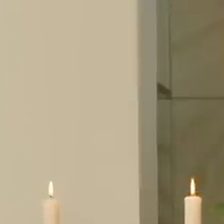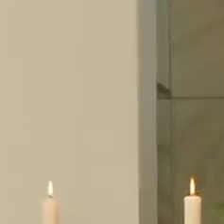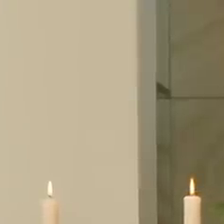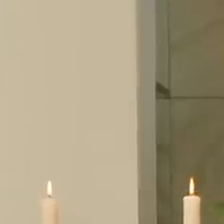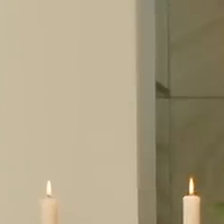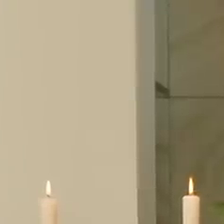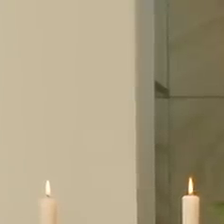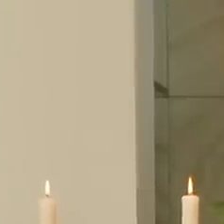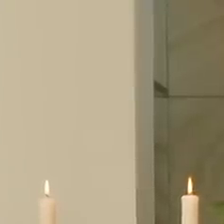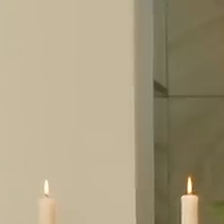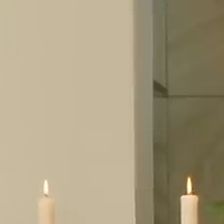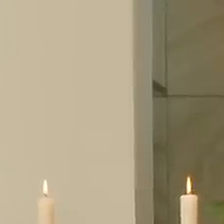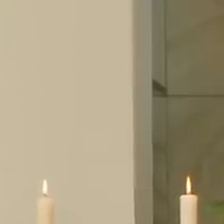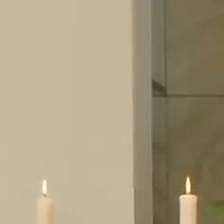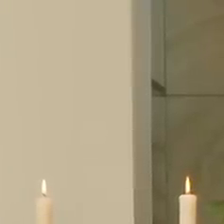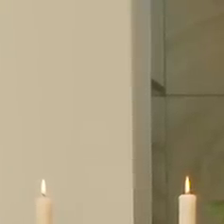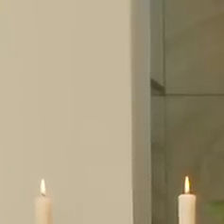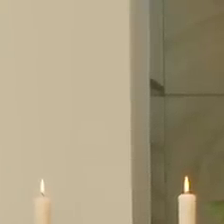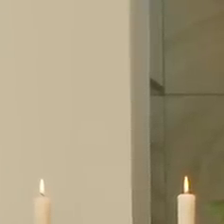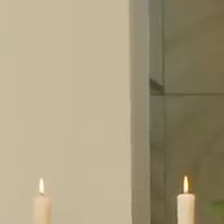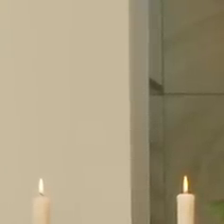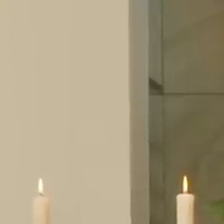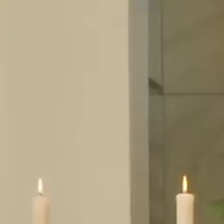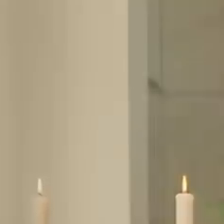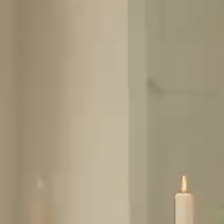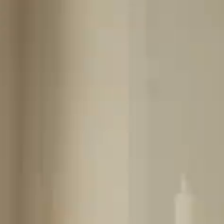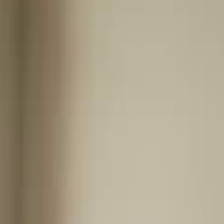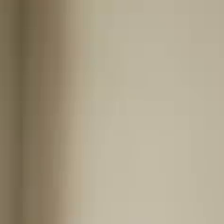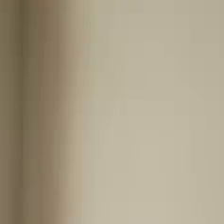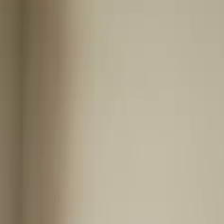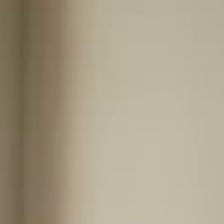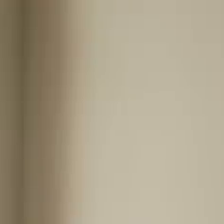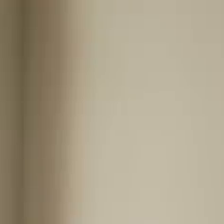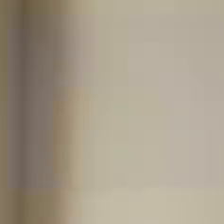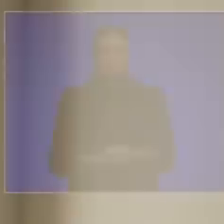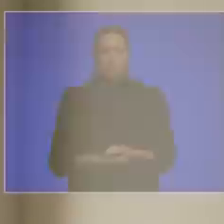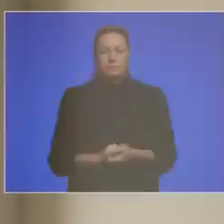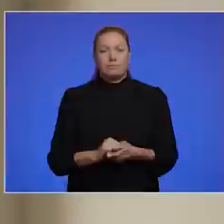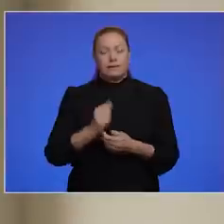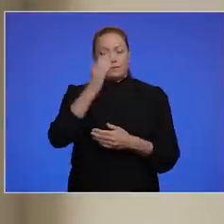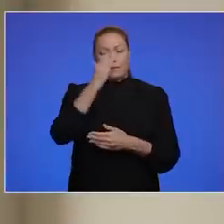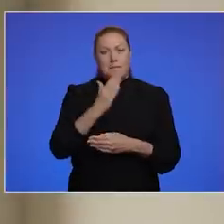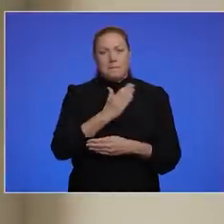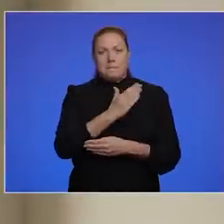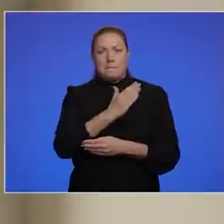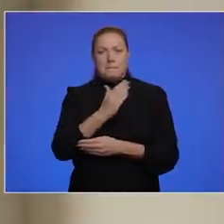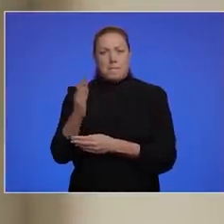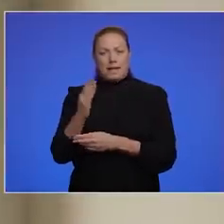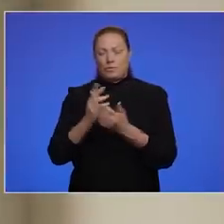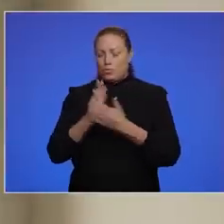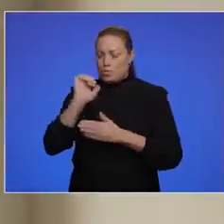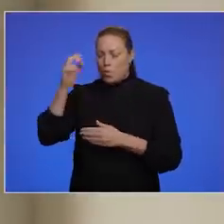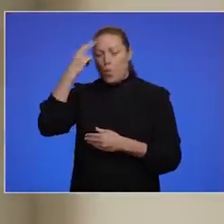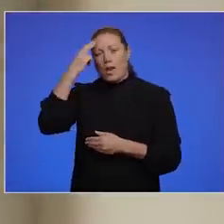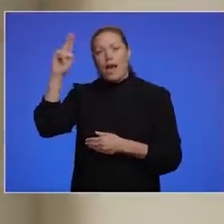hands For the praise and glory of His name For our good and the good all of His holy Church Sanctified by the invocation of